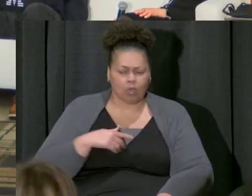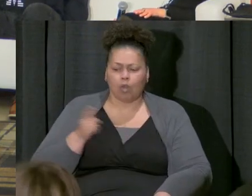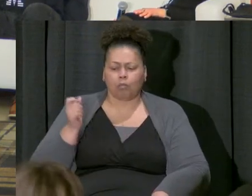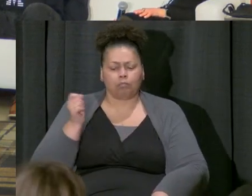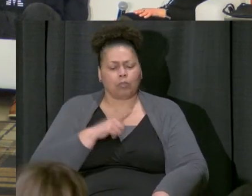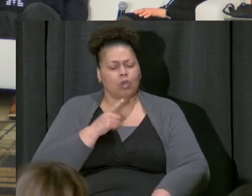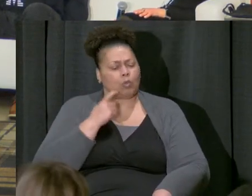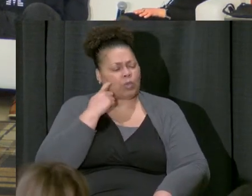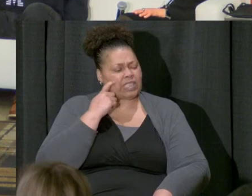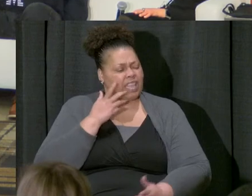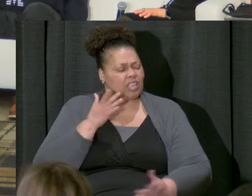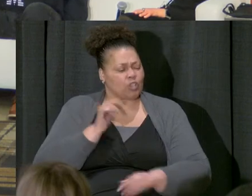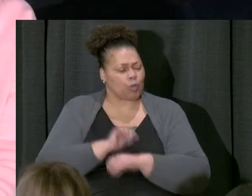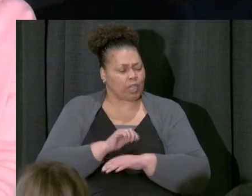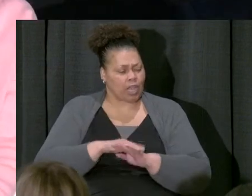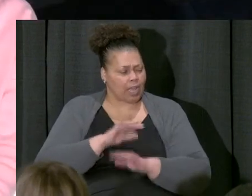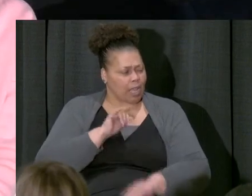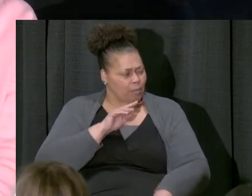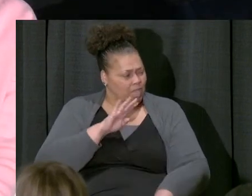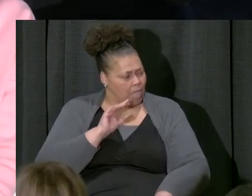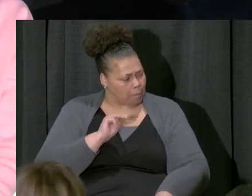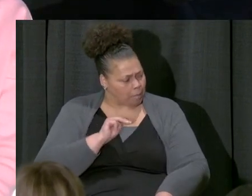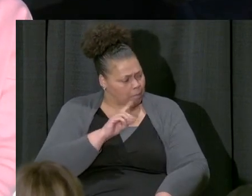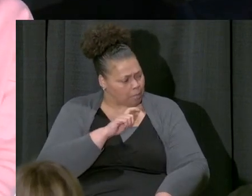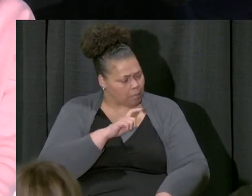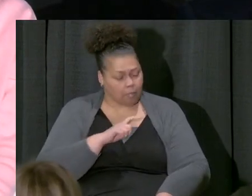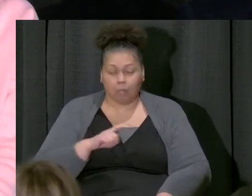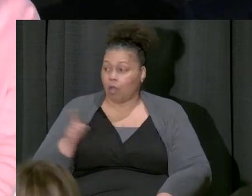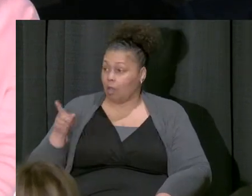at IBM? Okay, so